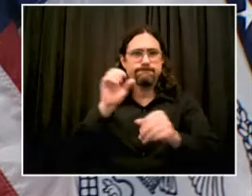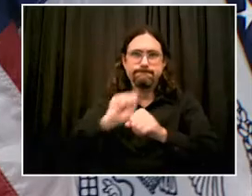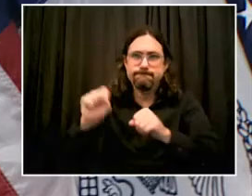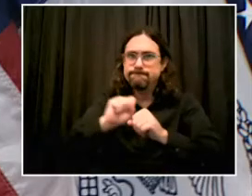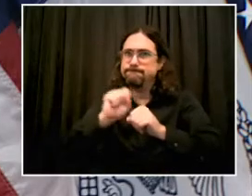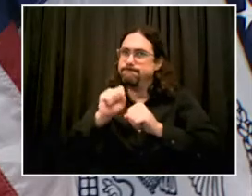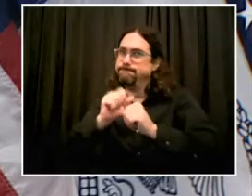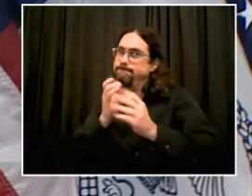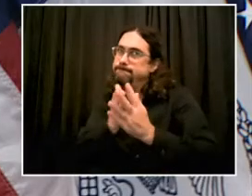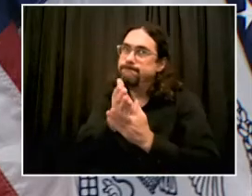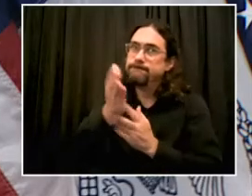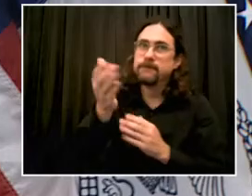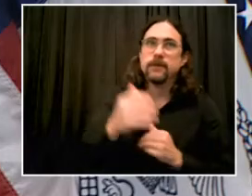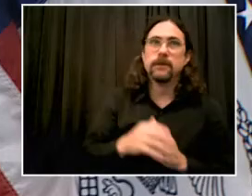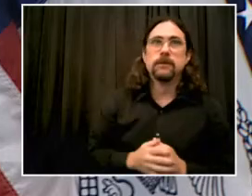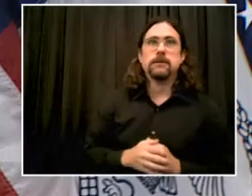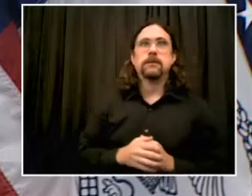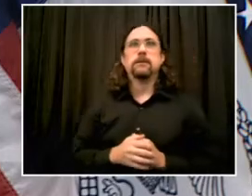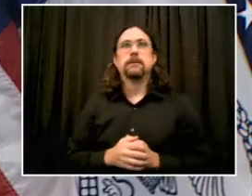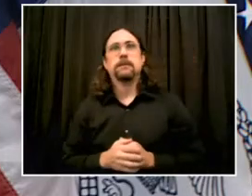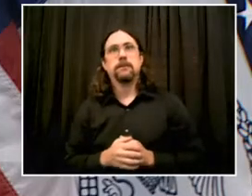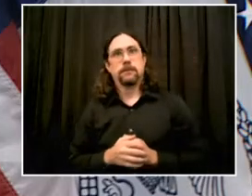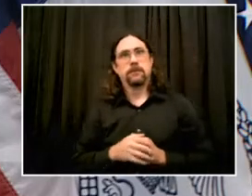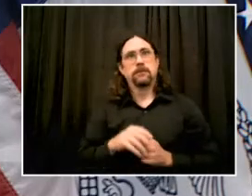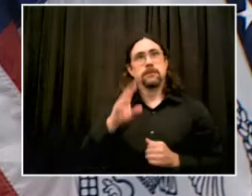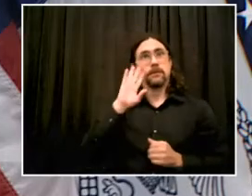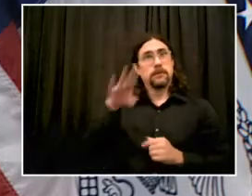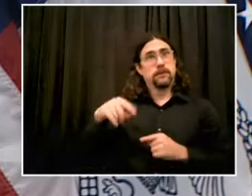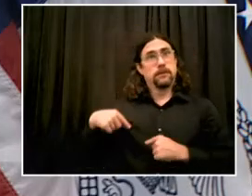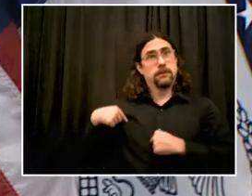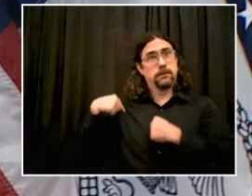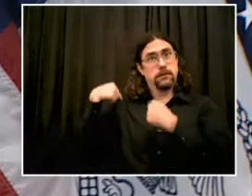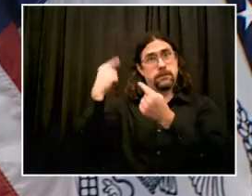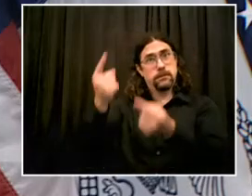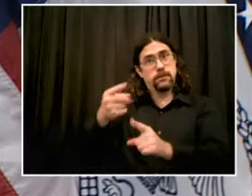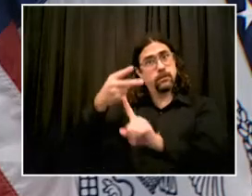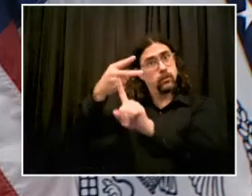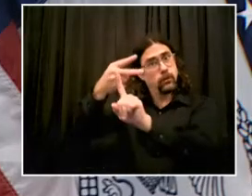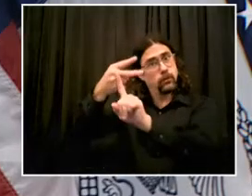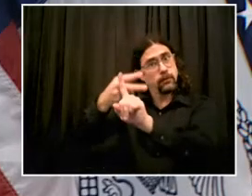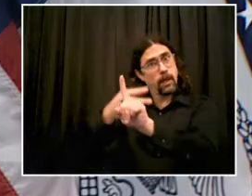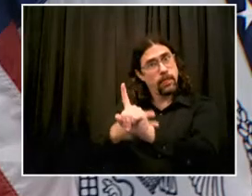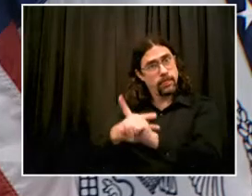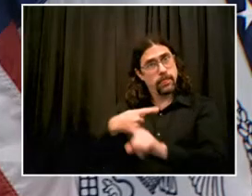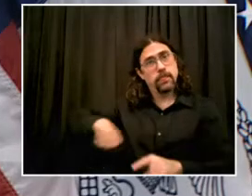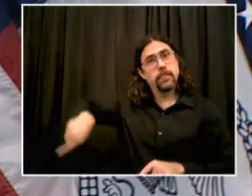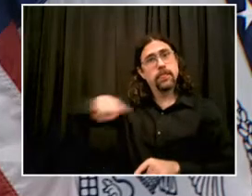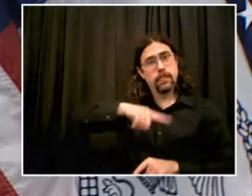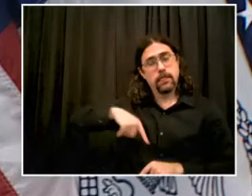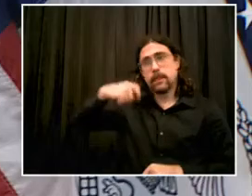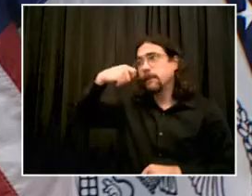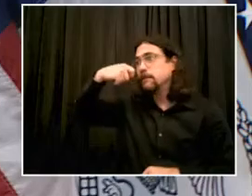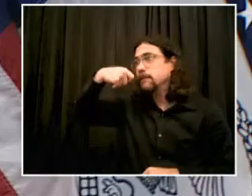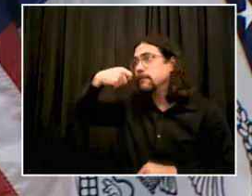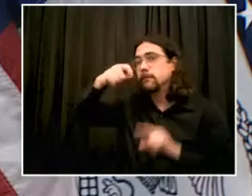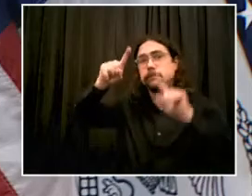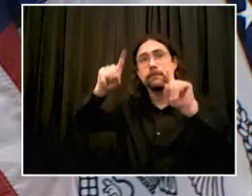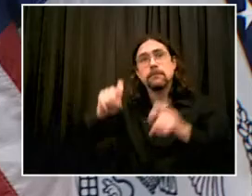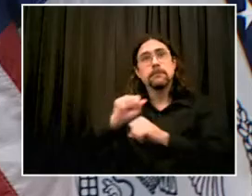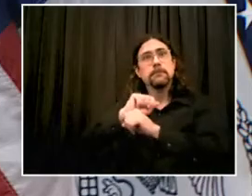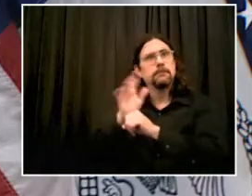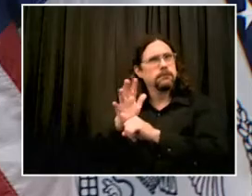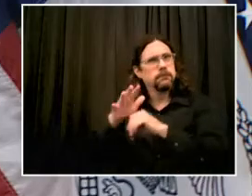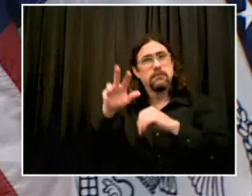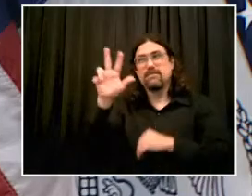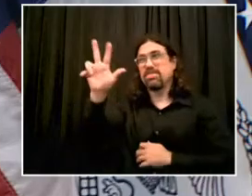the entire time. That's 2 full months. So that's extraordinary that we've been able to maintain that level.